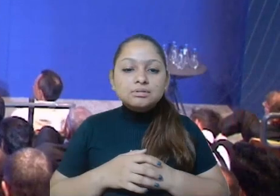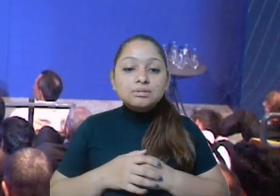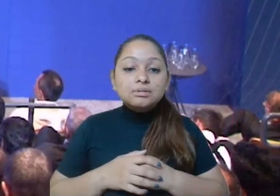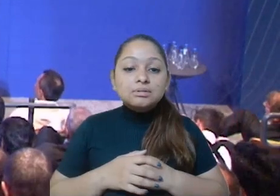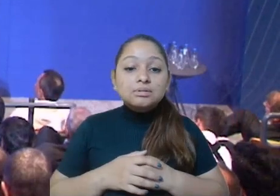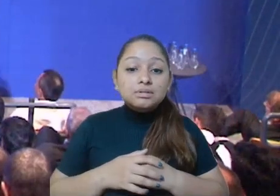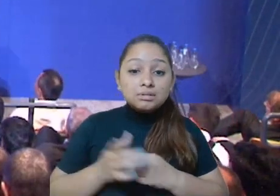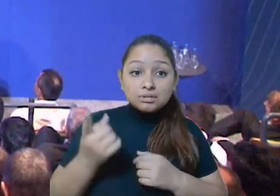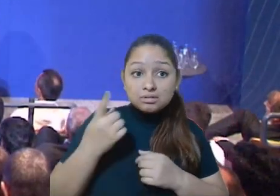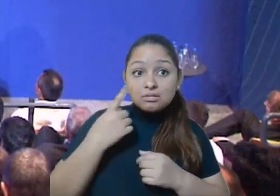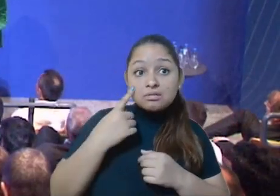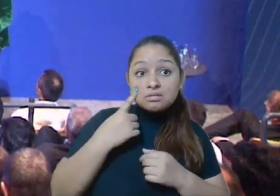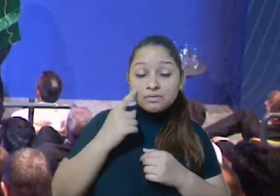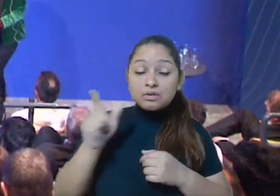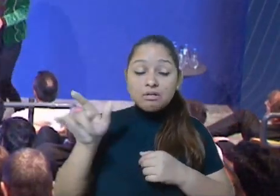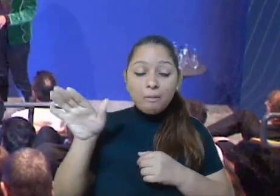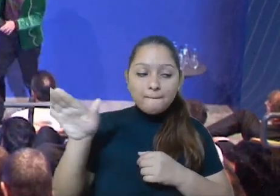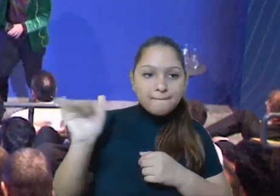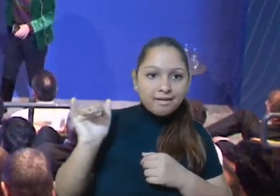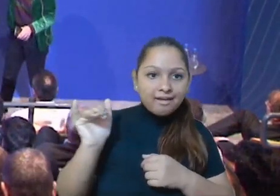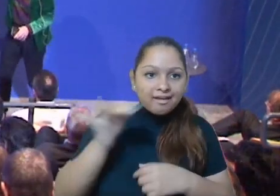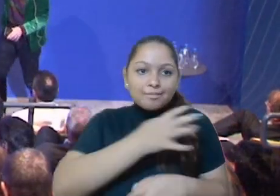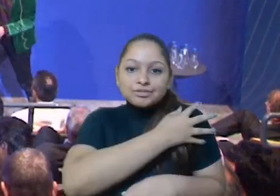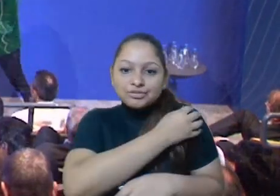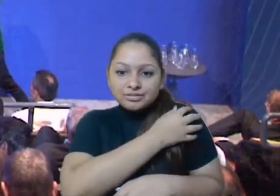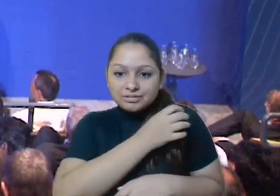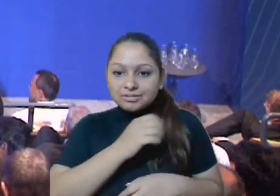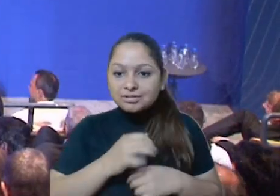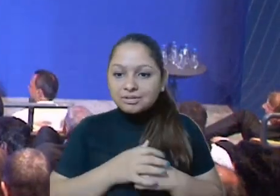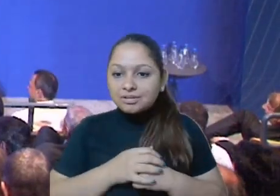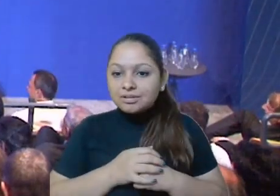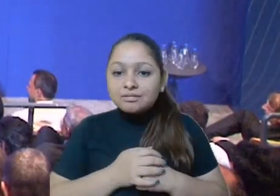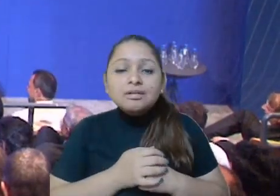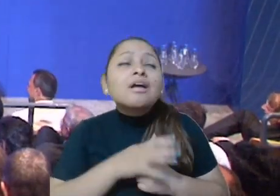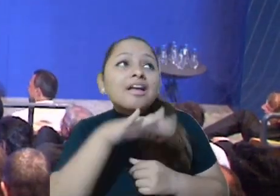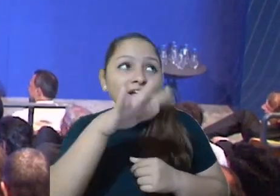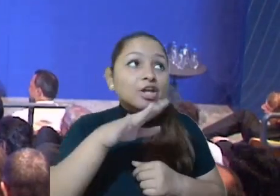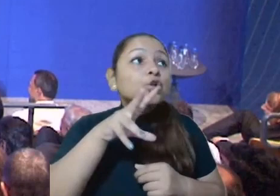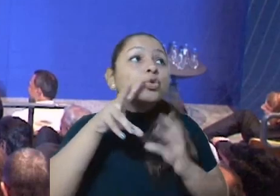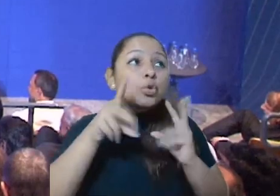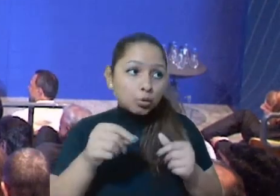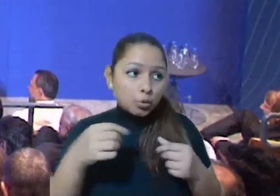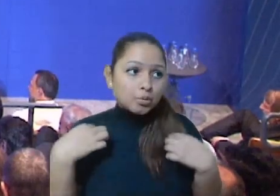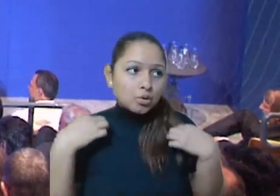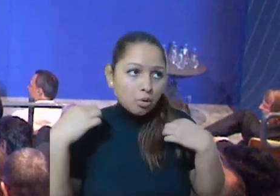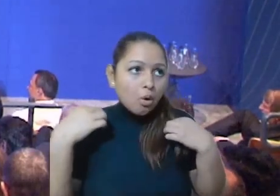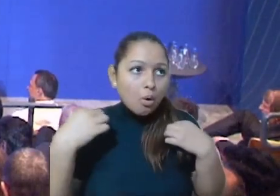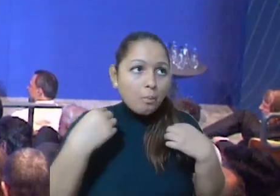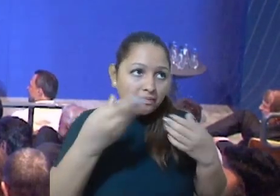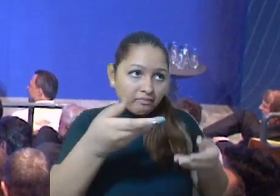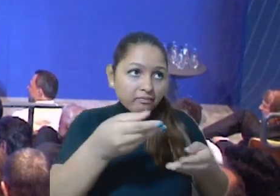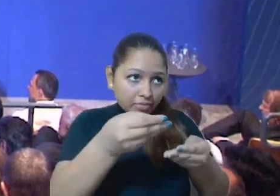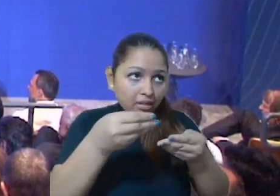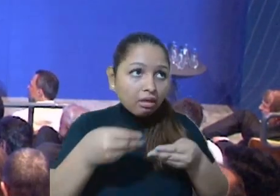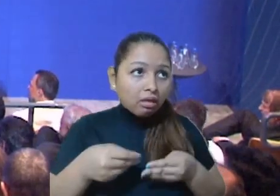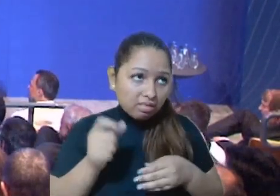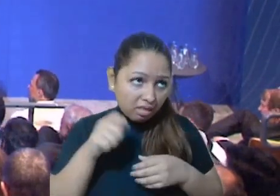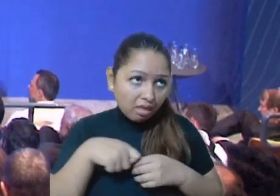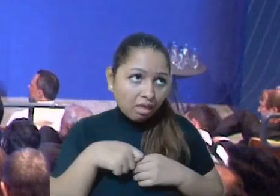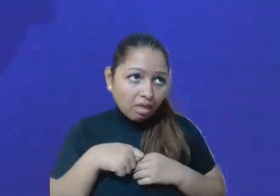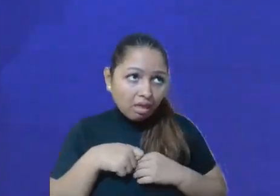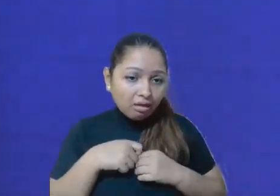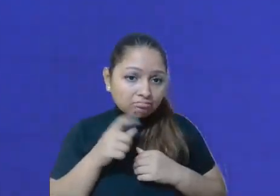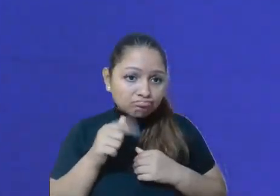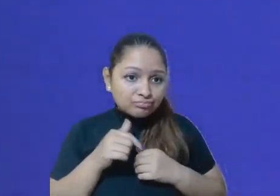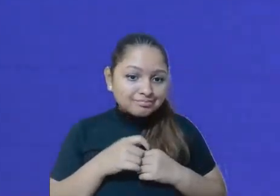You see, I touched his hood. Everybody's going to get one at the end, right? No, I think no. But anyway, here's my